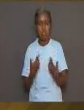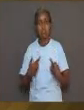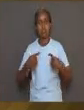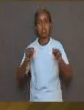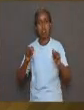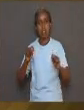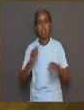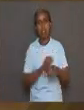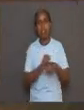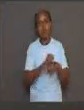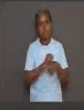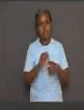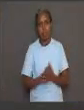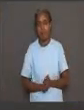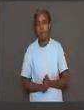an activity.